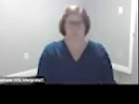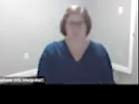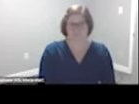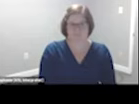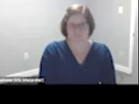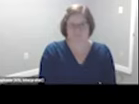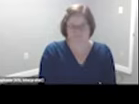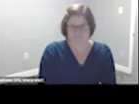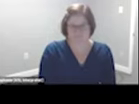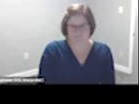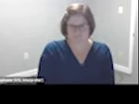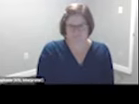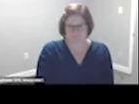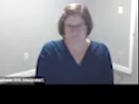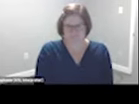Okay.